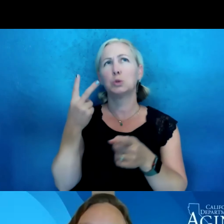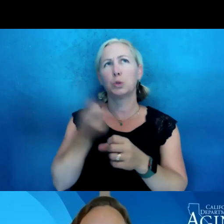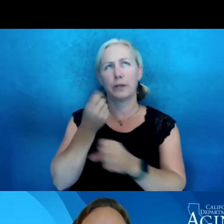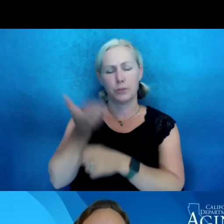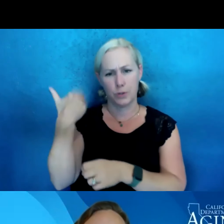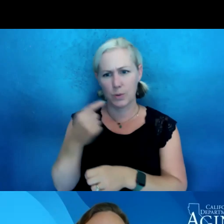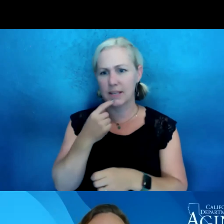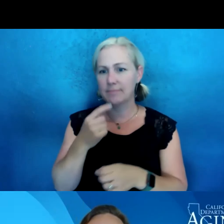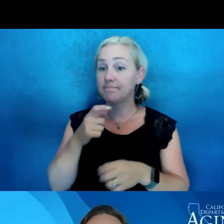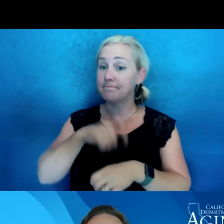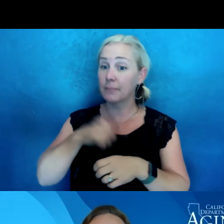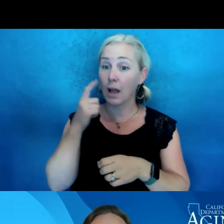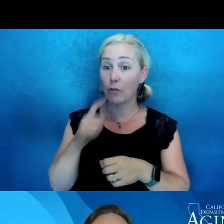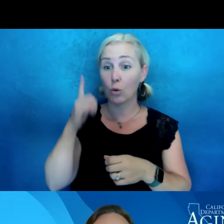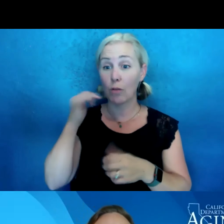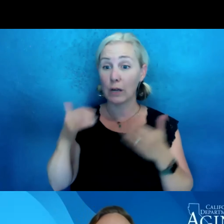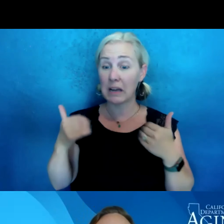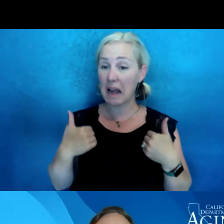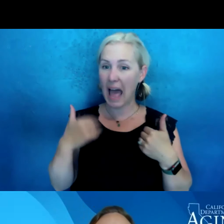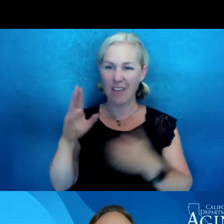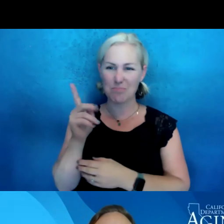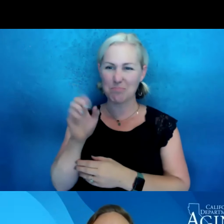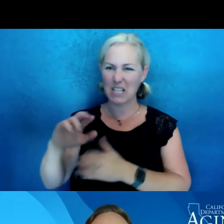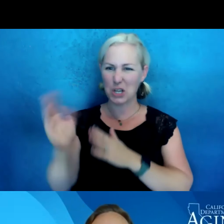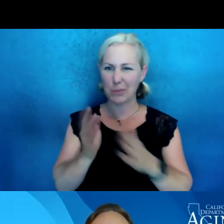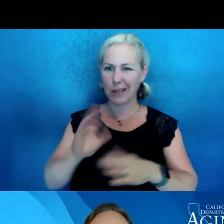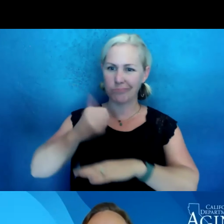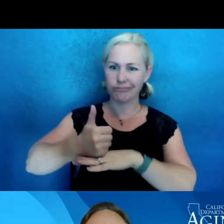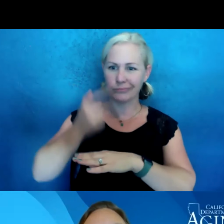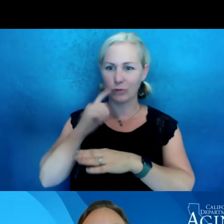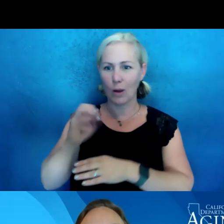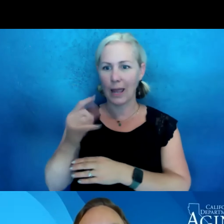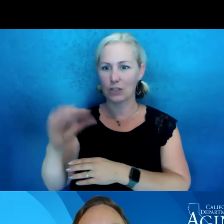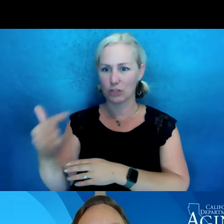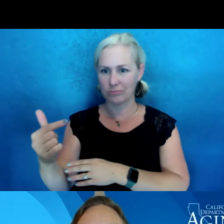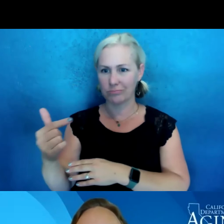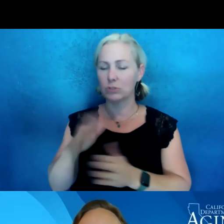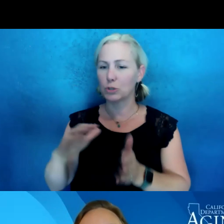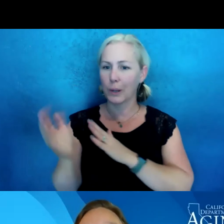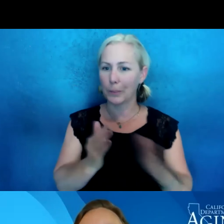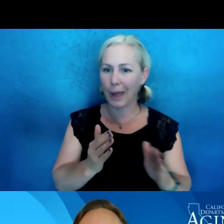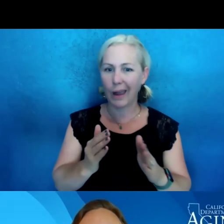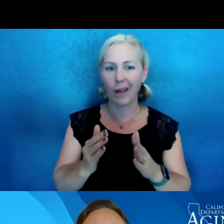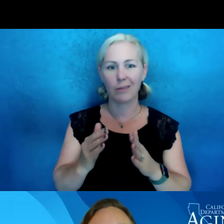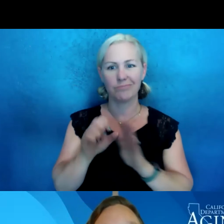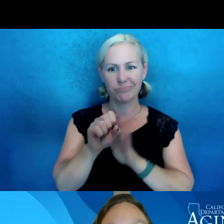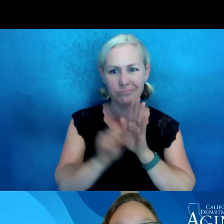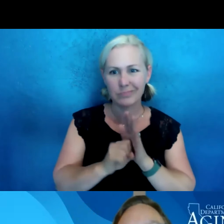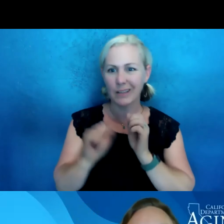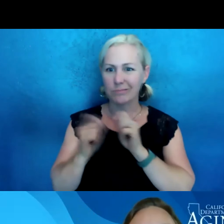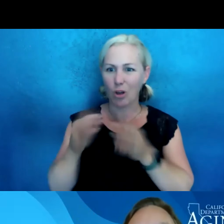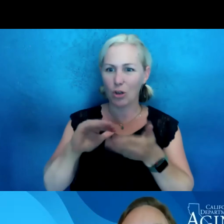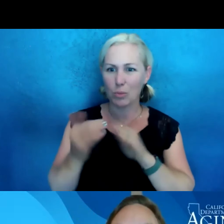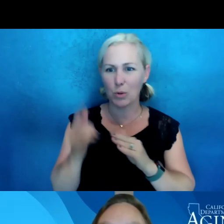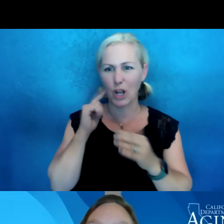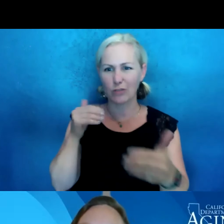time for California to have a master plan for aging, a blueprint to prepare the state and all California communities for these coming changes,